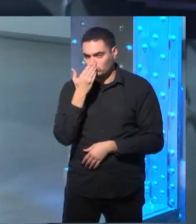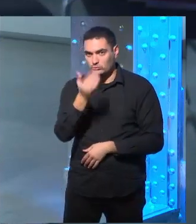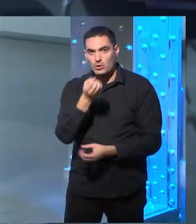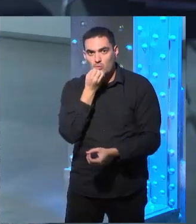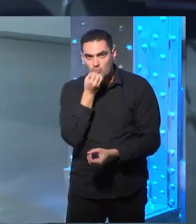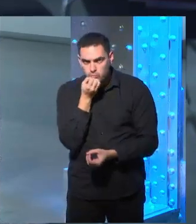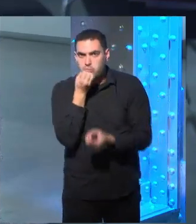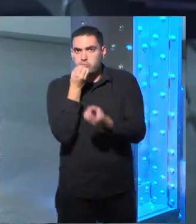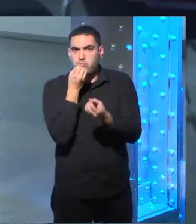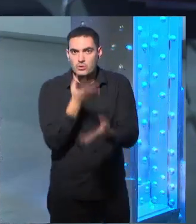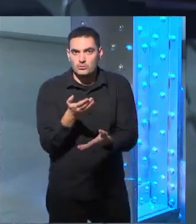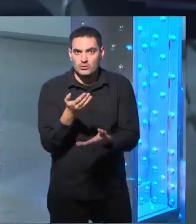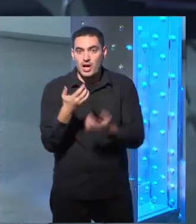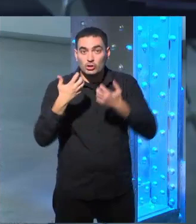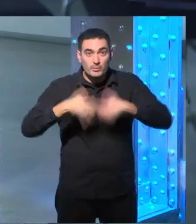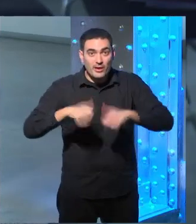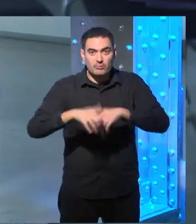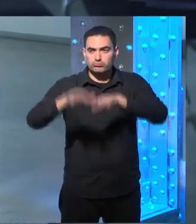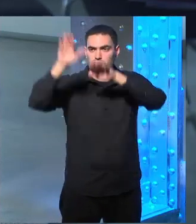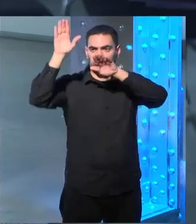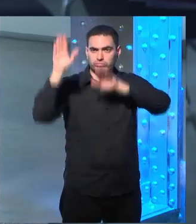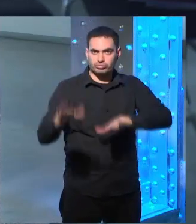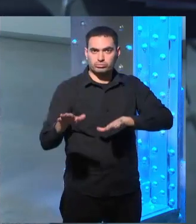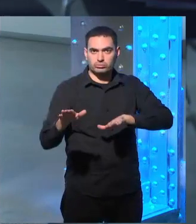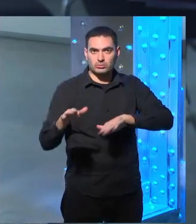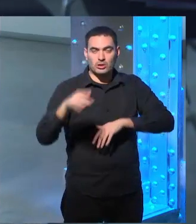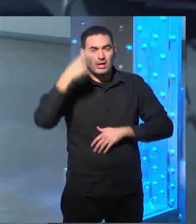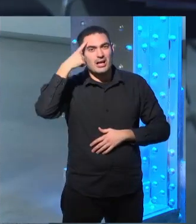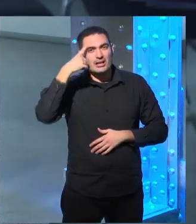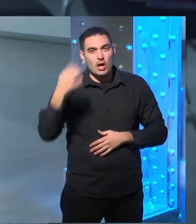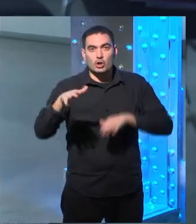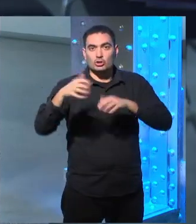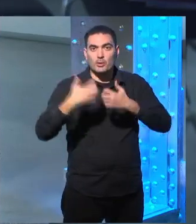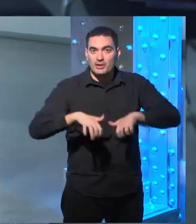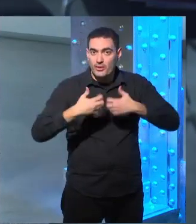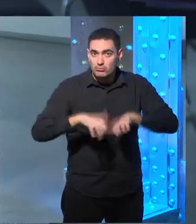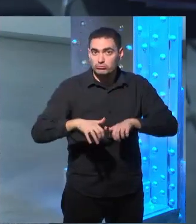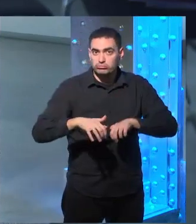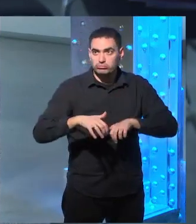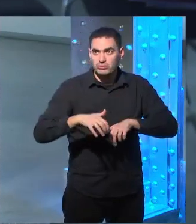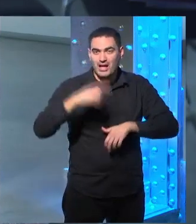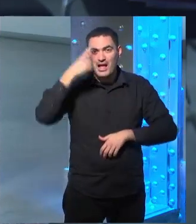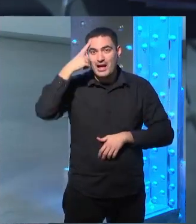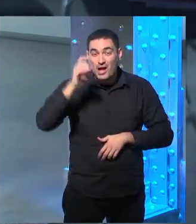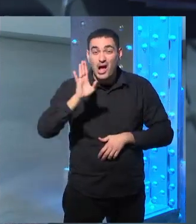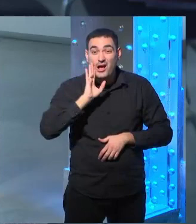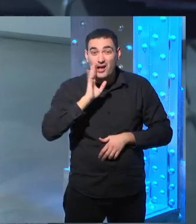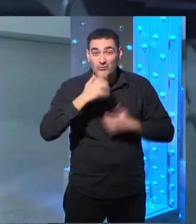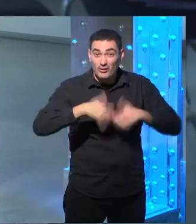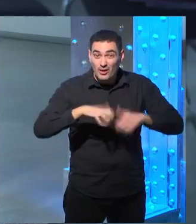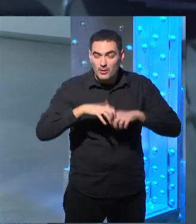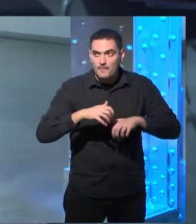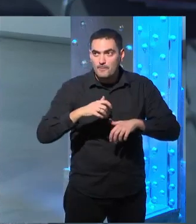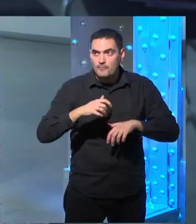I declare myself fully in favor of automation. I think that automation is precisely